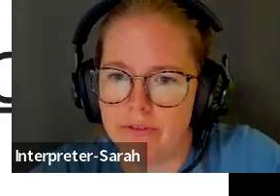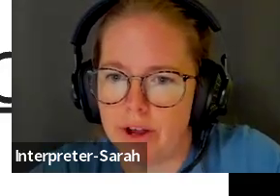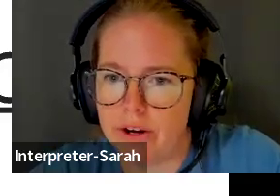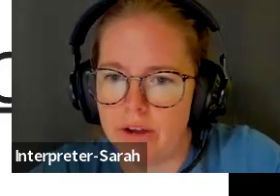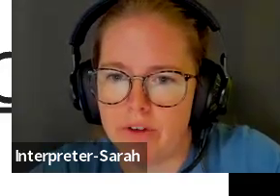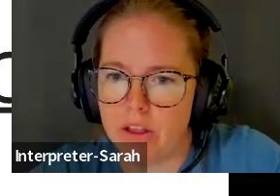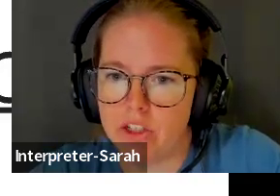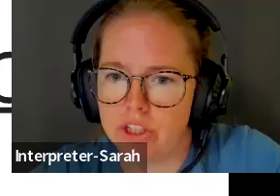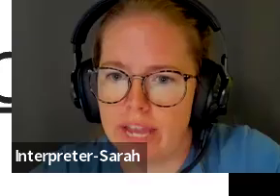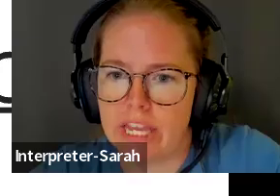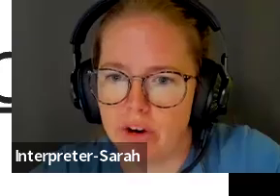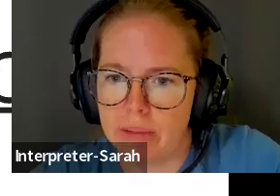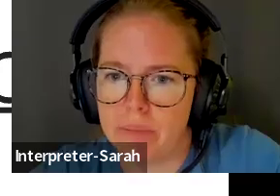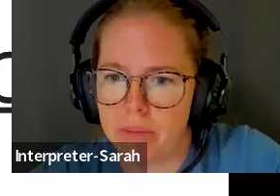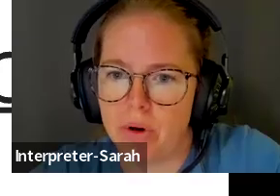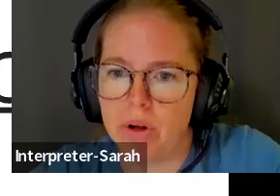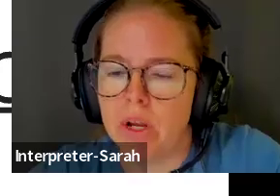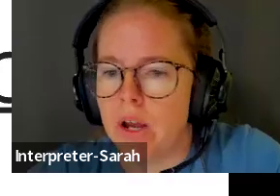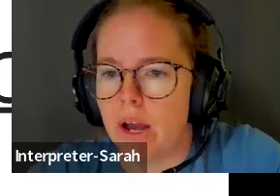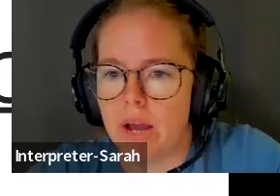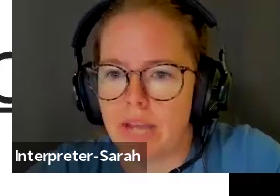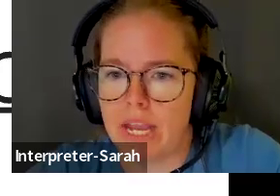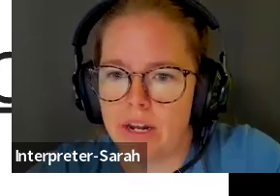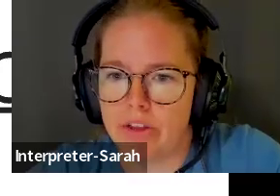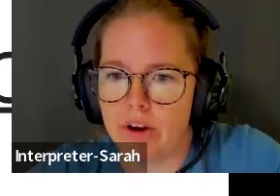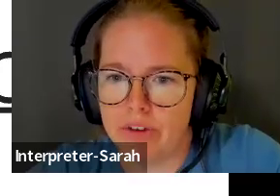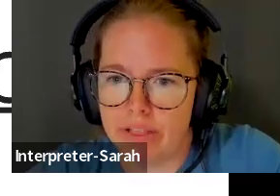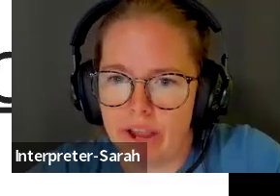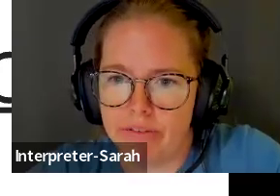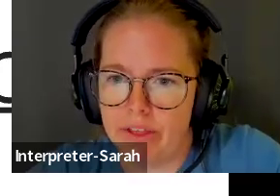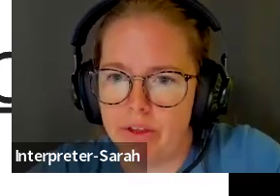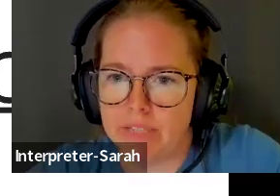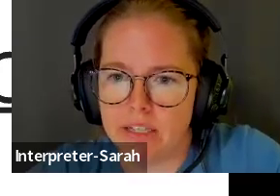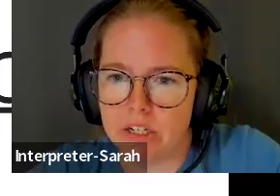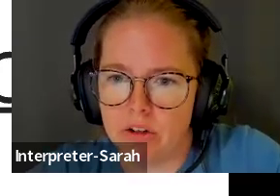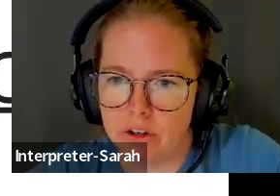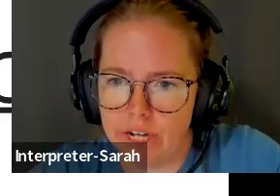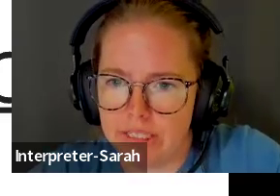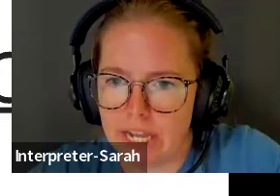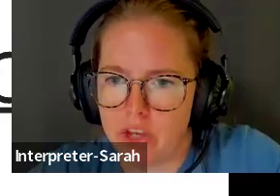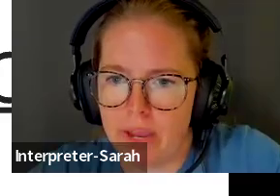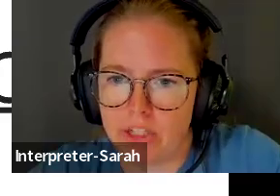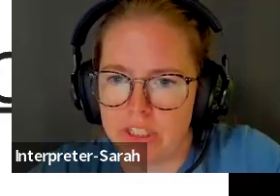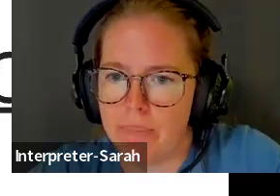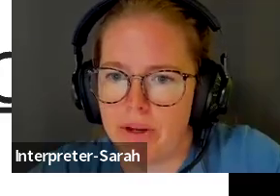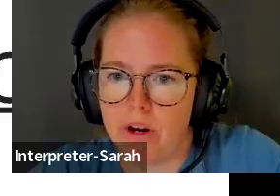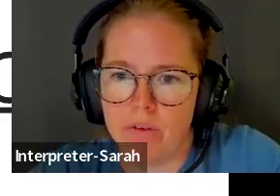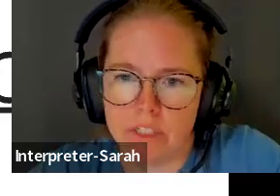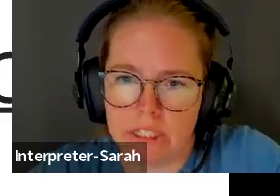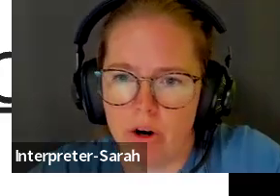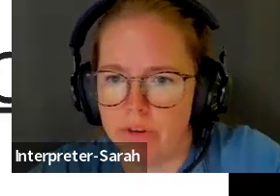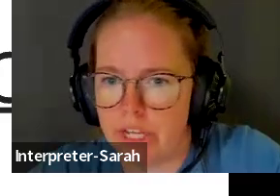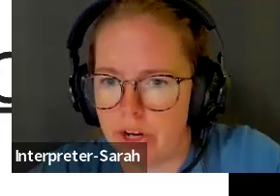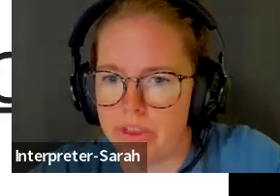don't have the fund of knowledge that hearing people gain in their everyday life. Those accidental learnings that you may just happen